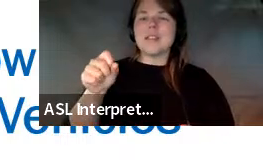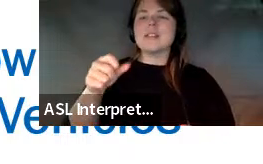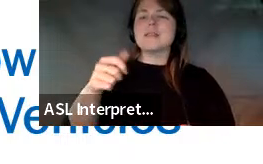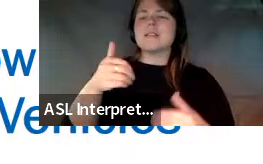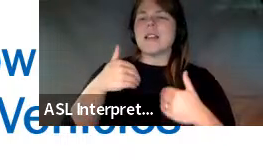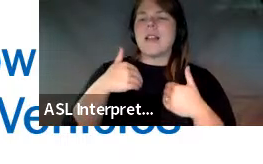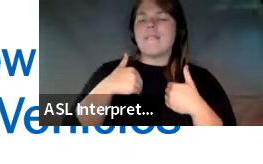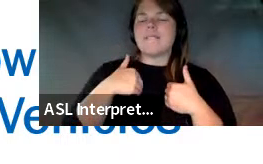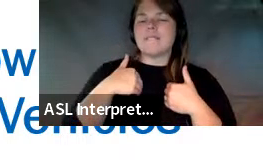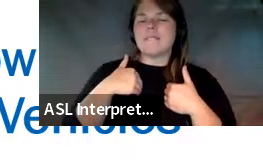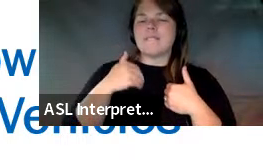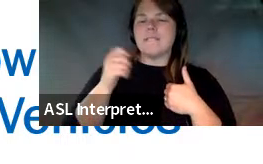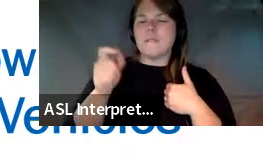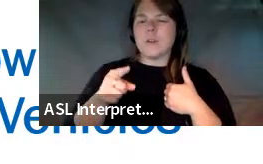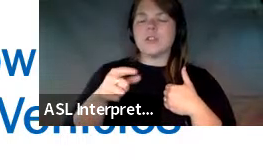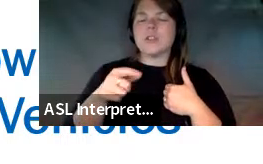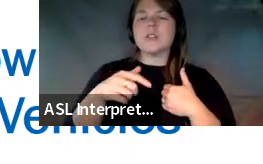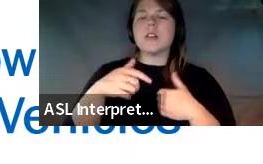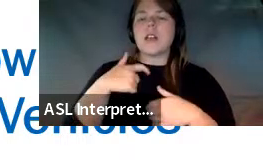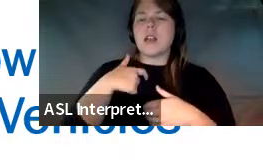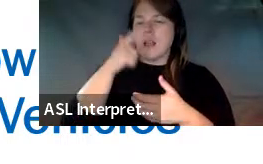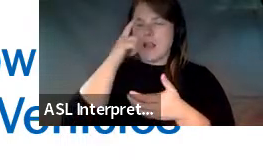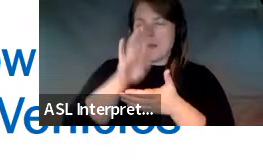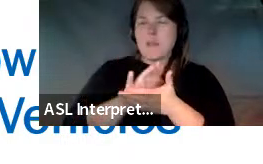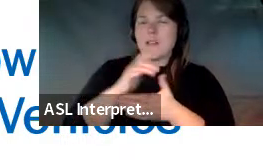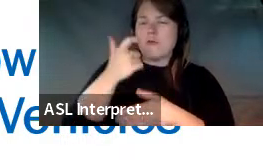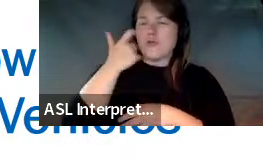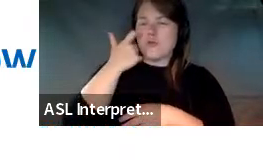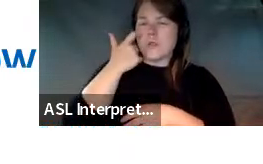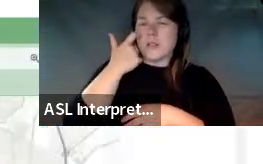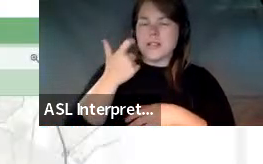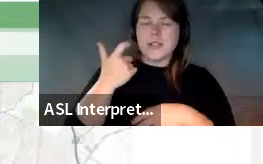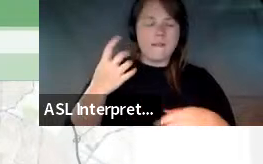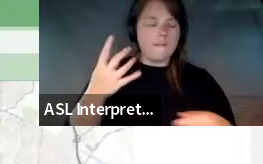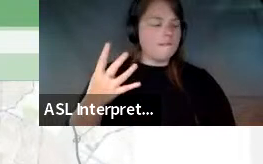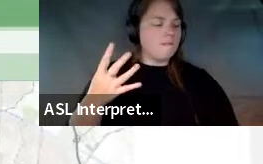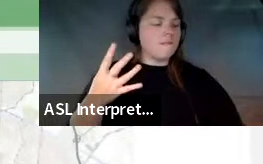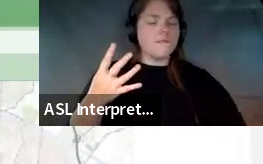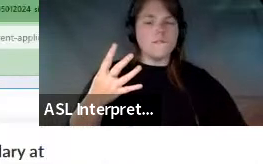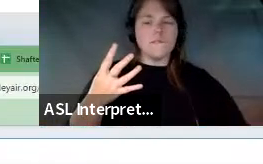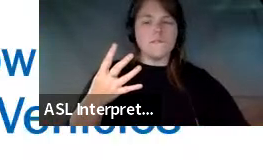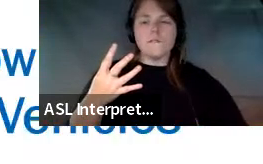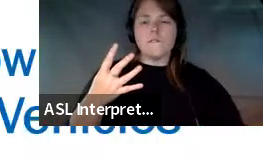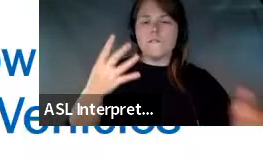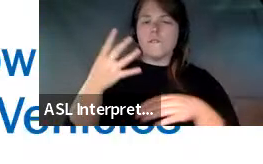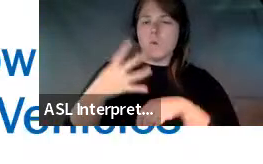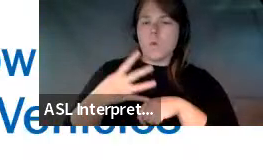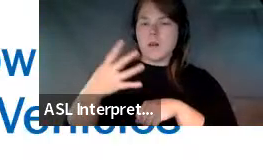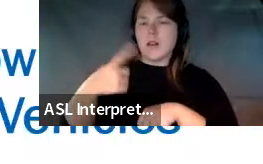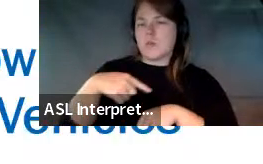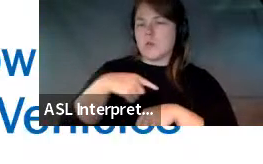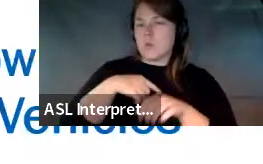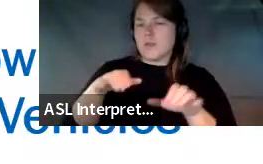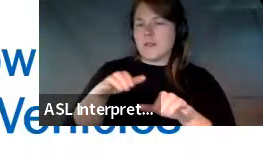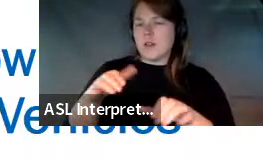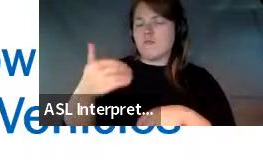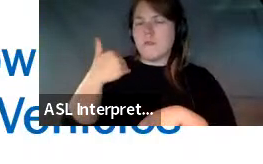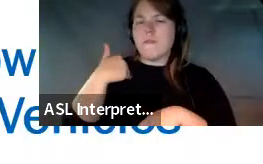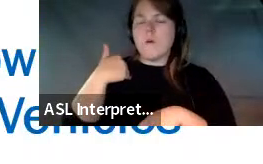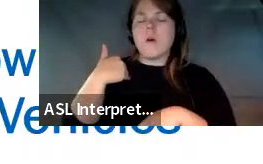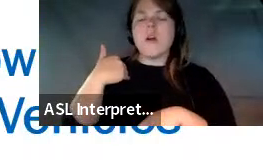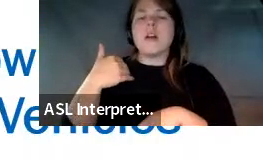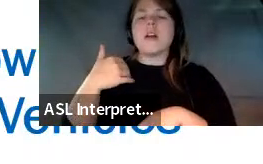question. Yeah, I do believe the last four times that we have done this before,